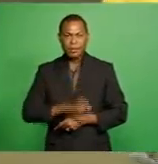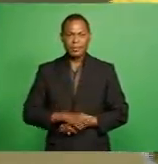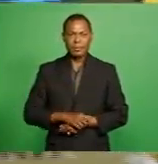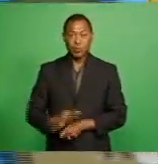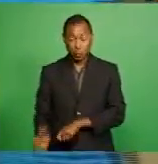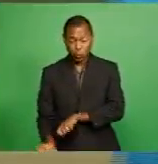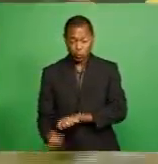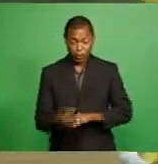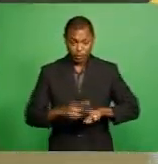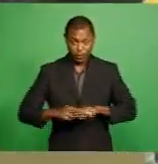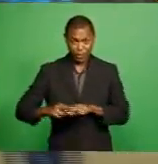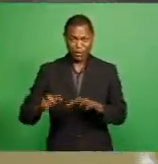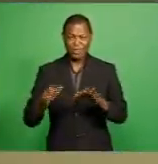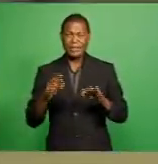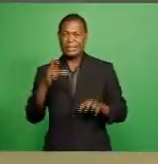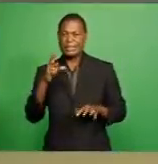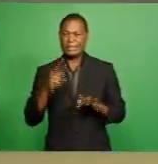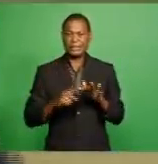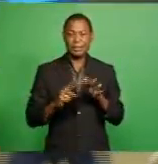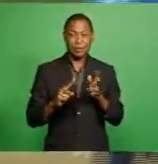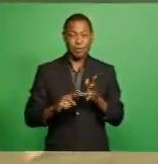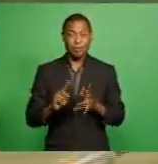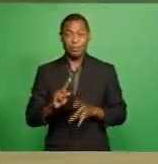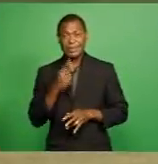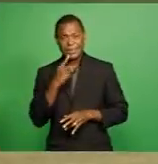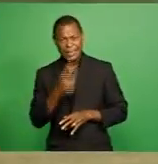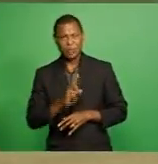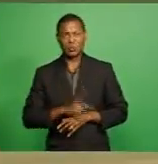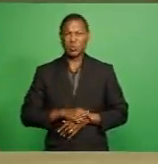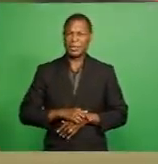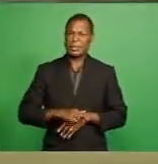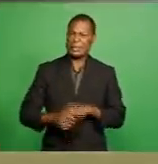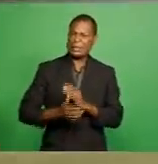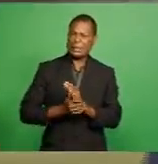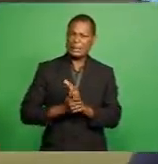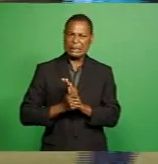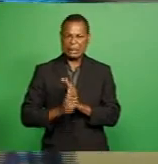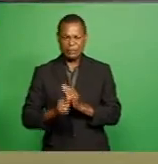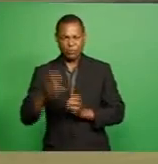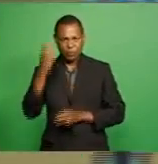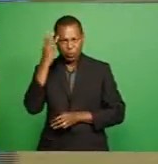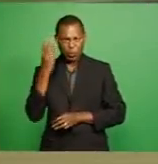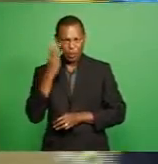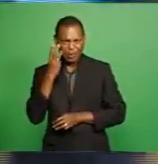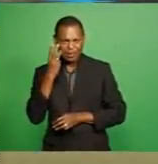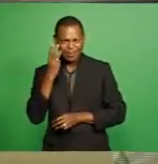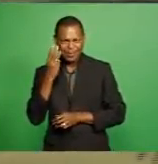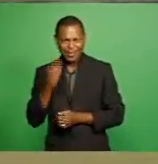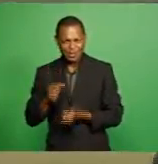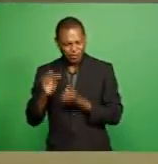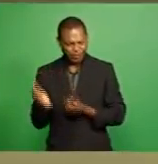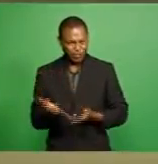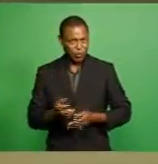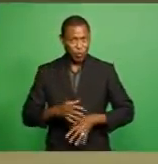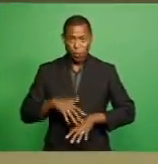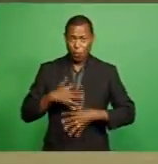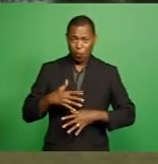Executive Alex Conrote says it gives the selected women an incentive throughout the week to try and impress